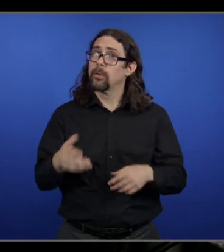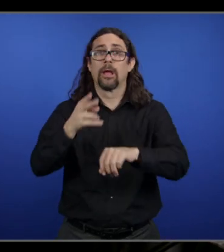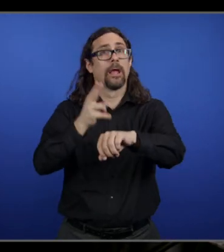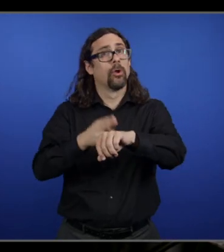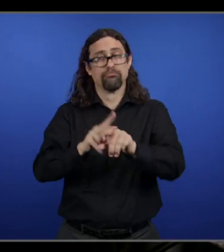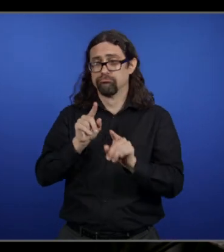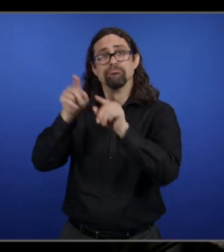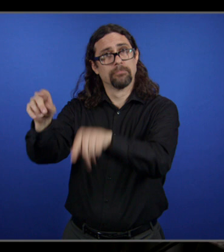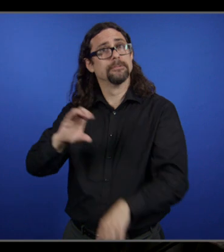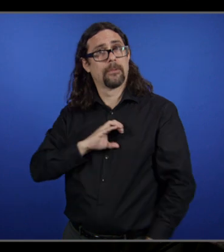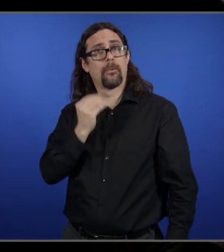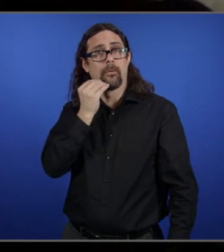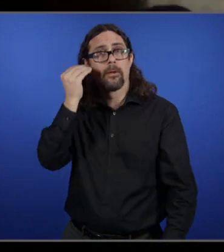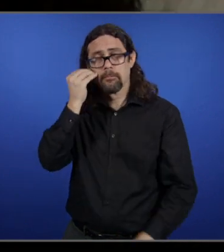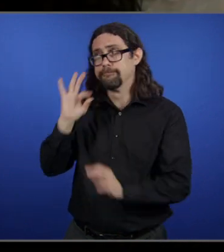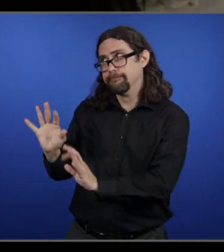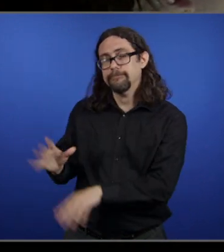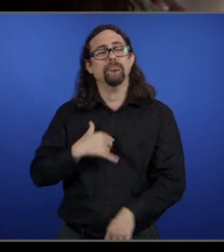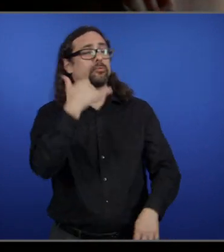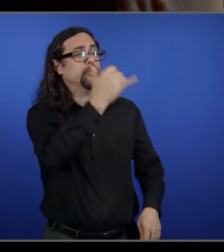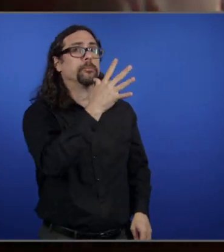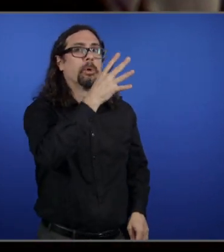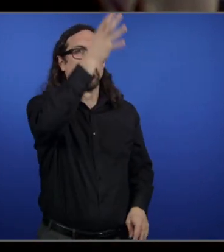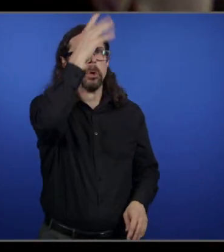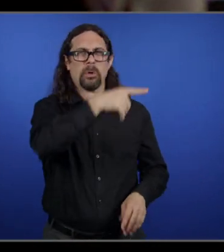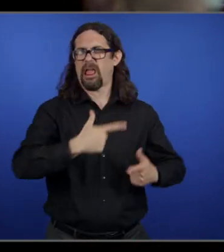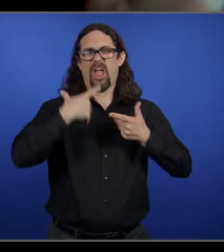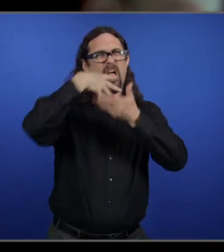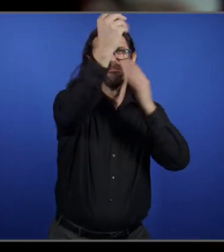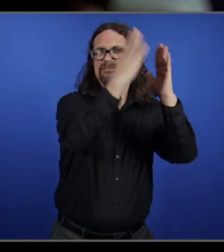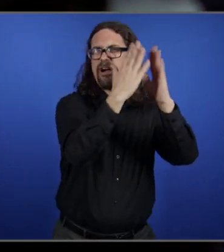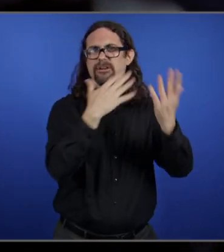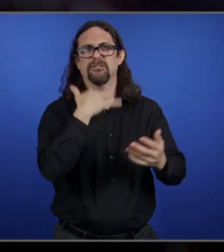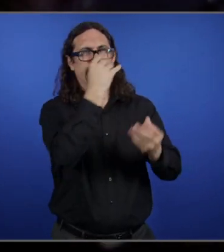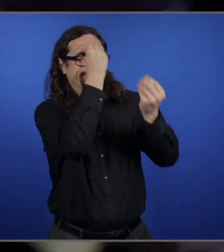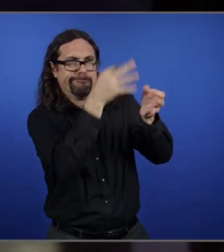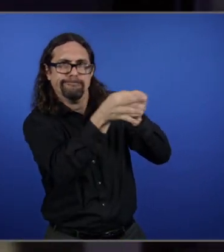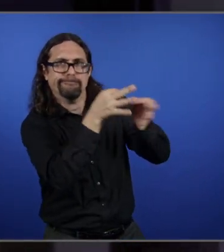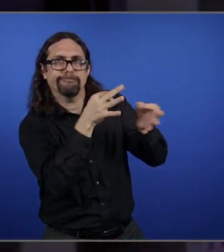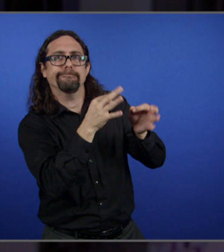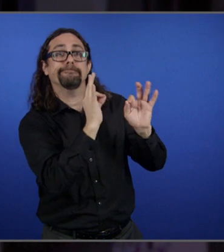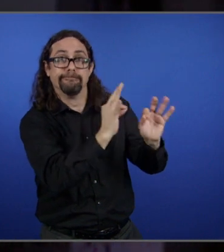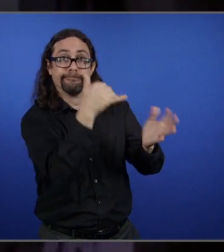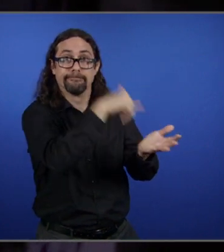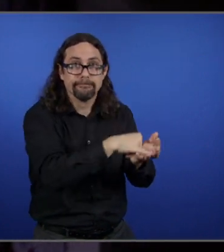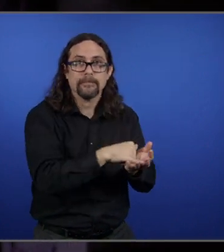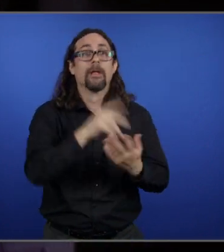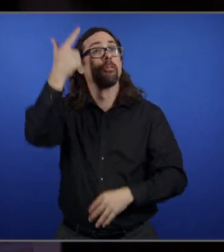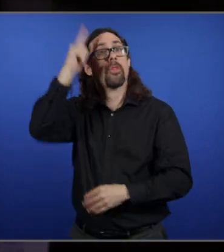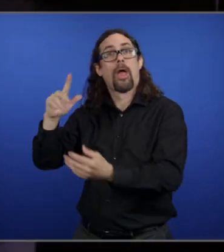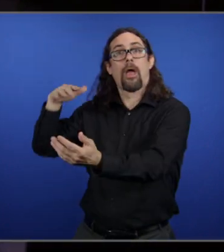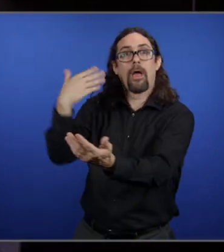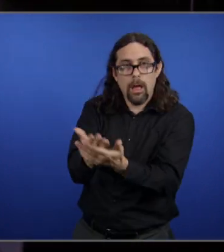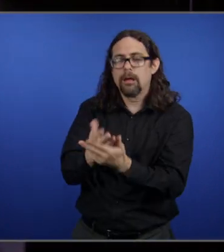place, I contacted Mom and Dad, who live out of town, to let them know the situation. After I hung up,